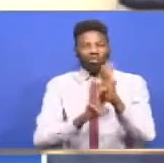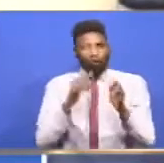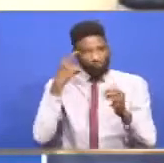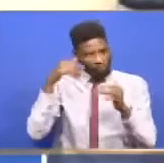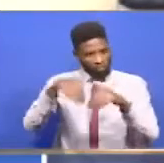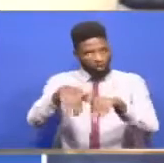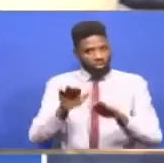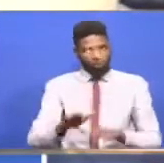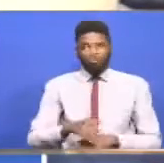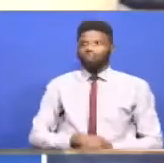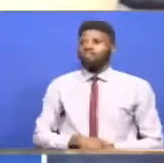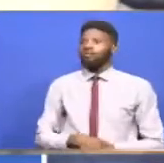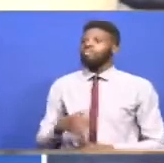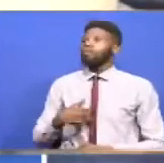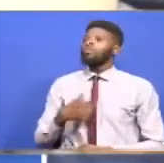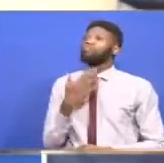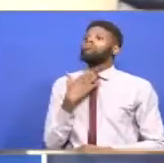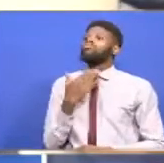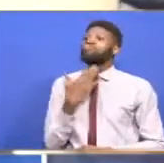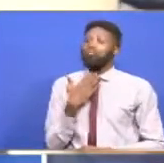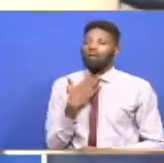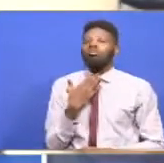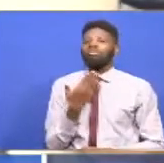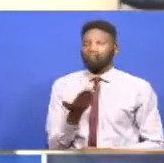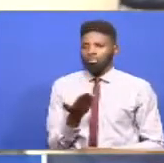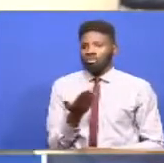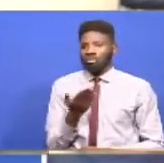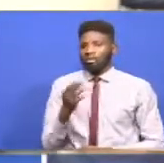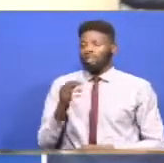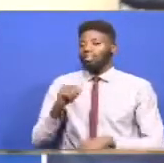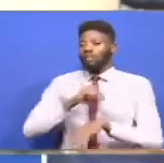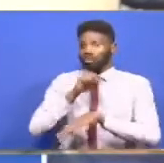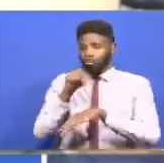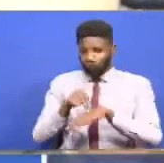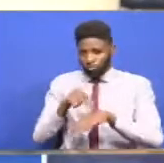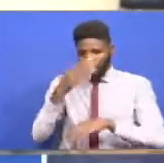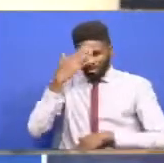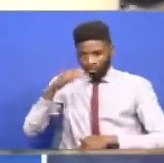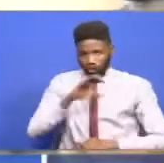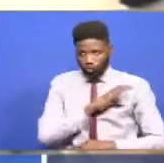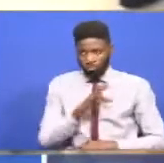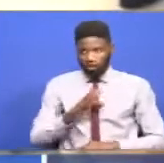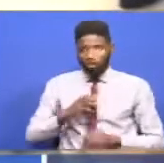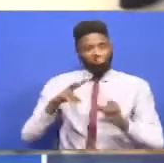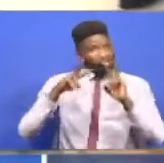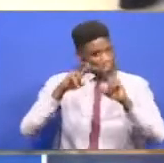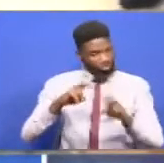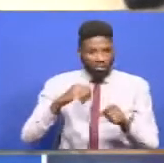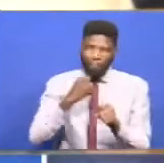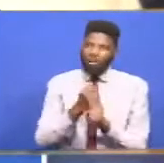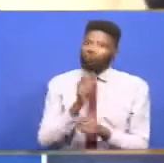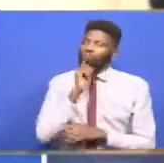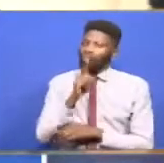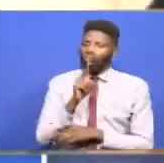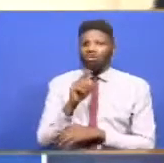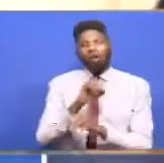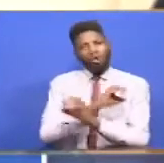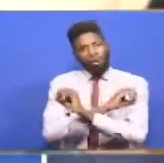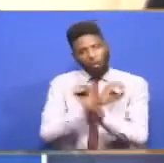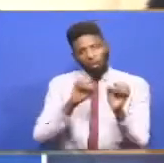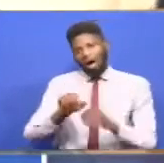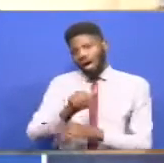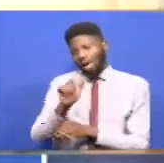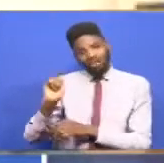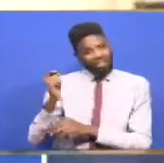Committee to investigate so that we ensure that no other Kenyan will ever